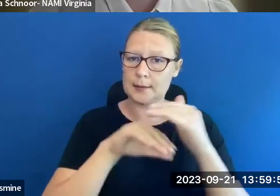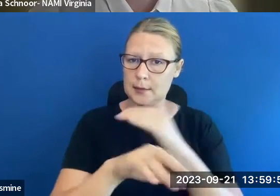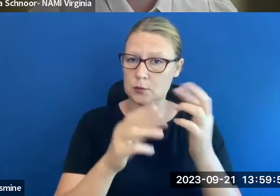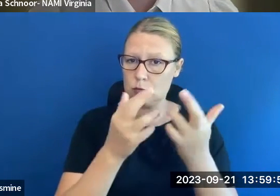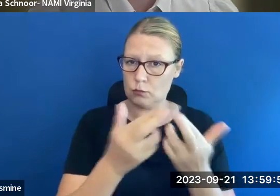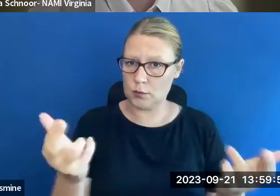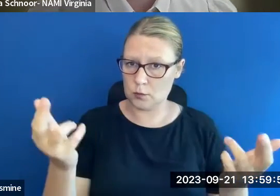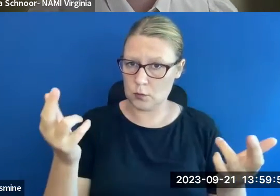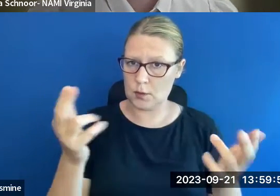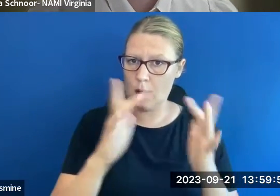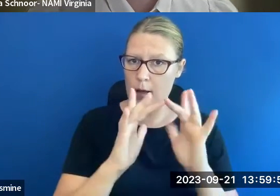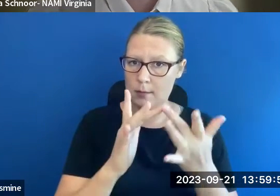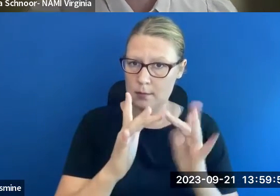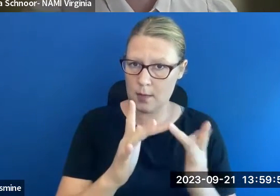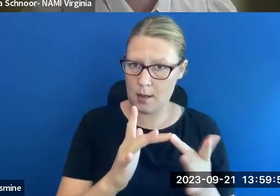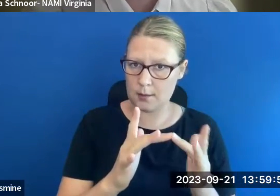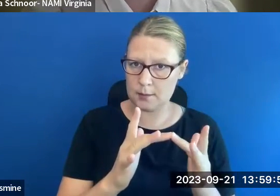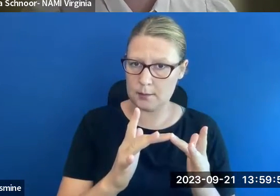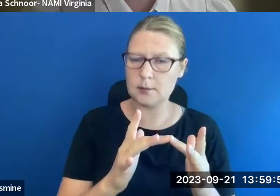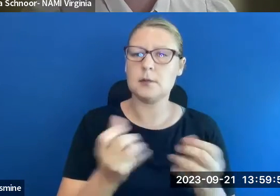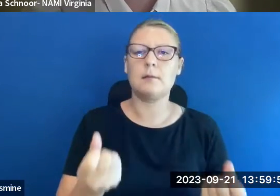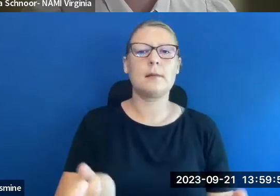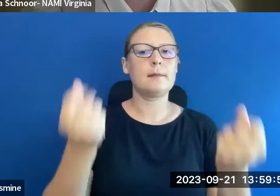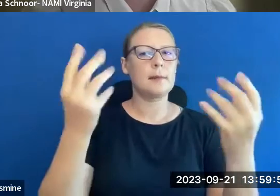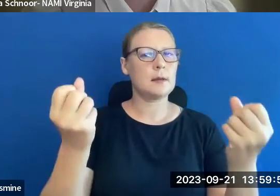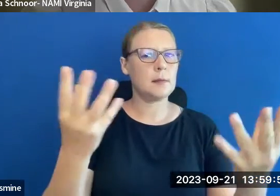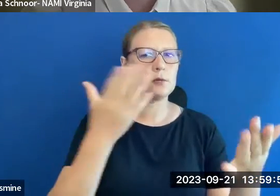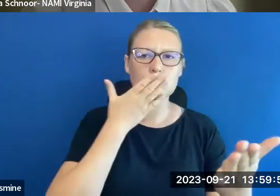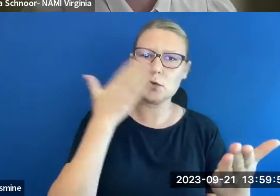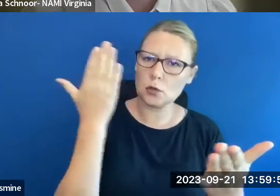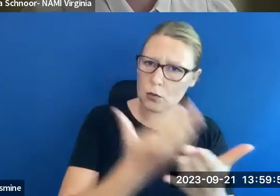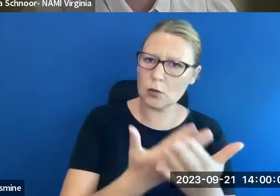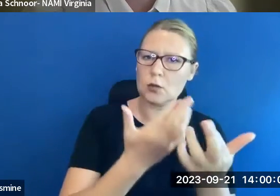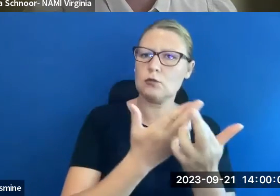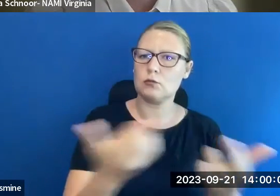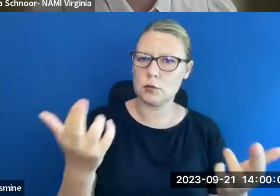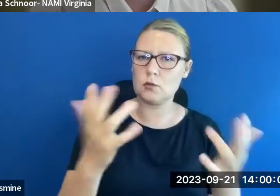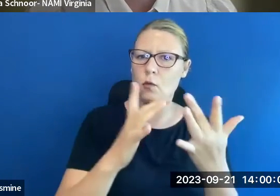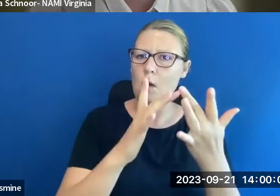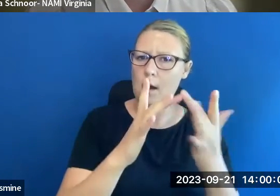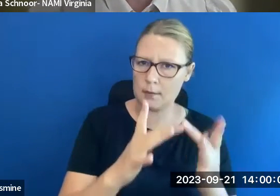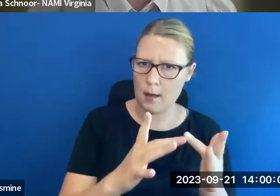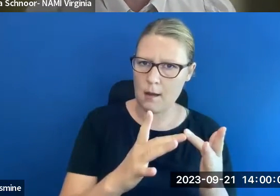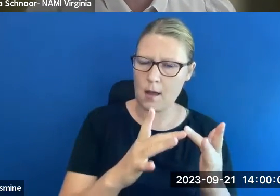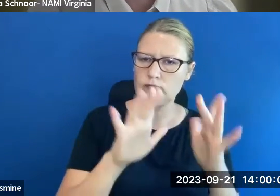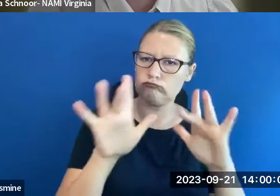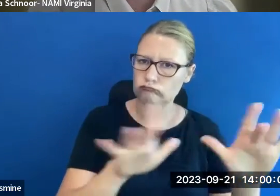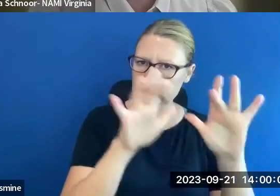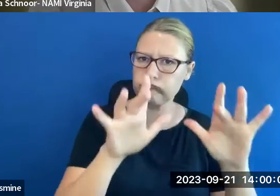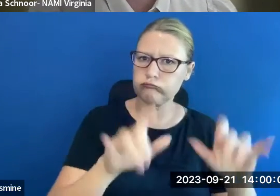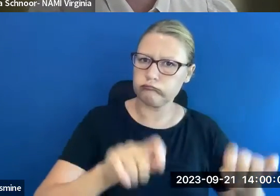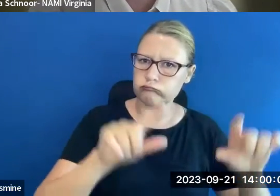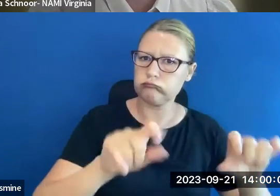so many very good and very helpful resources for young people that exist out on the internet if they don't feel